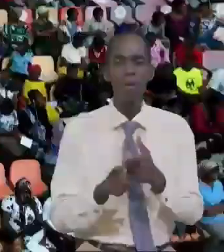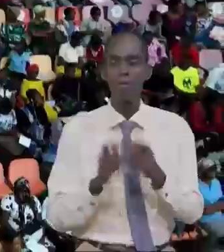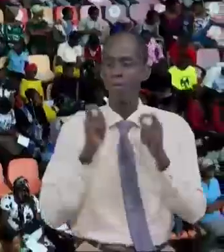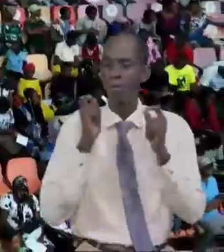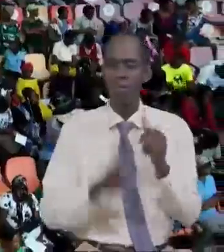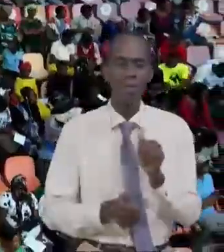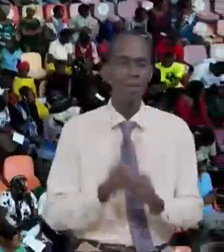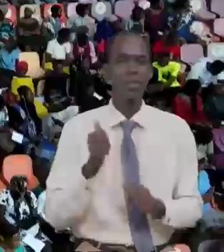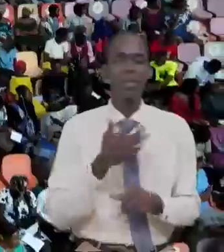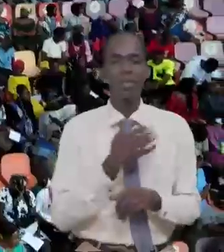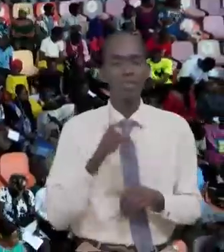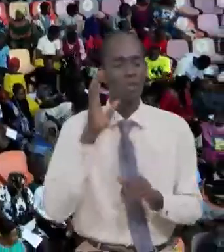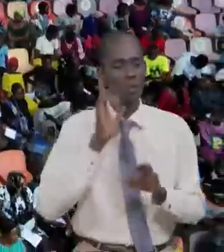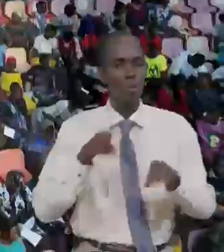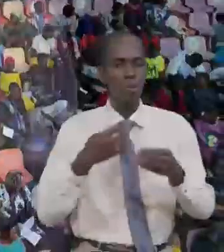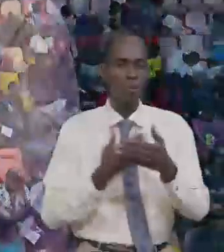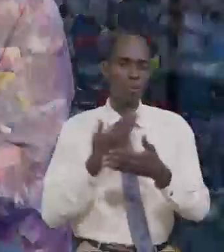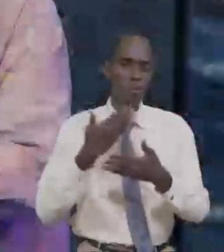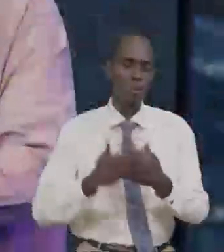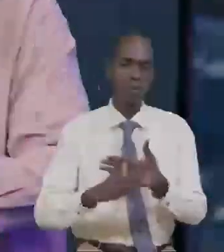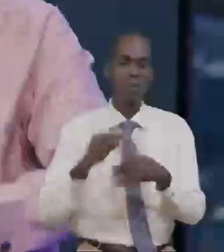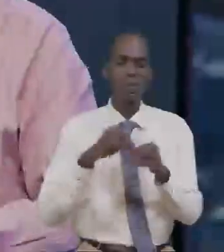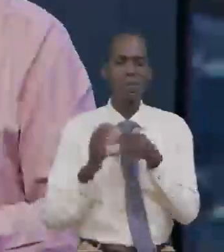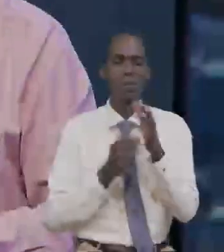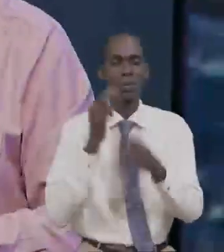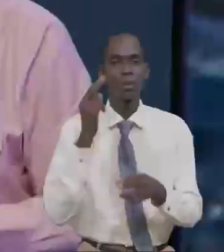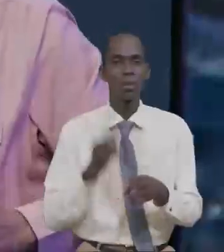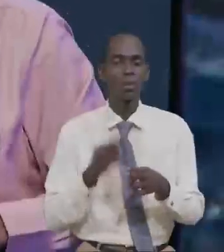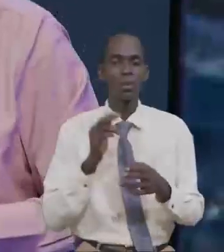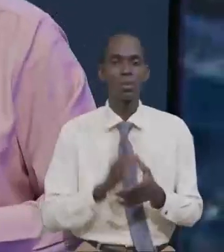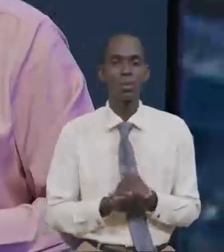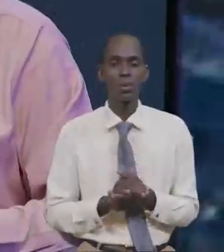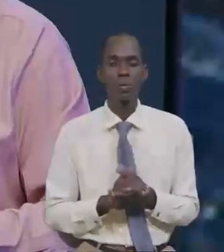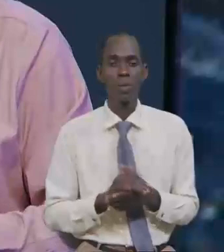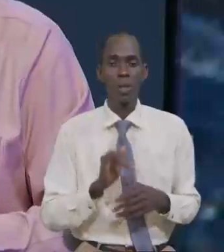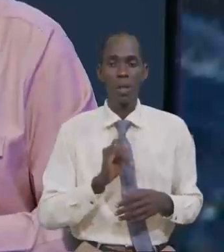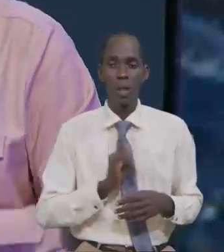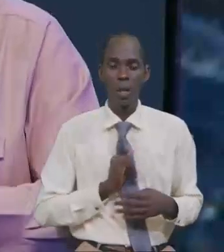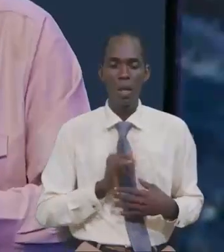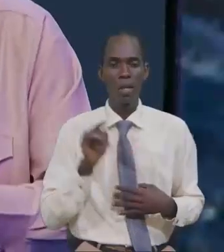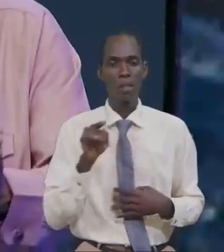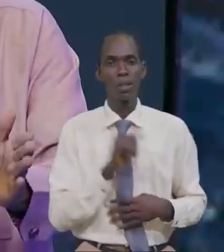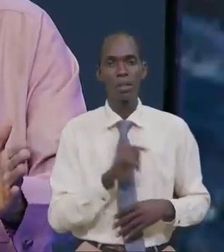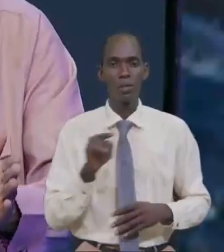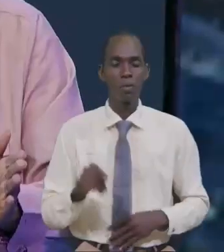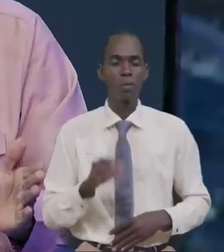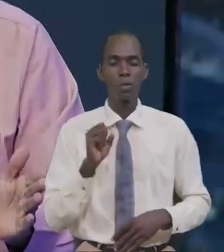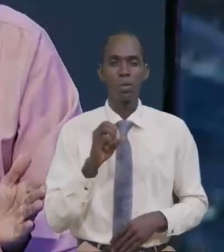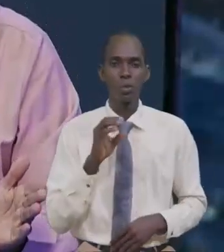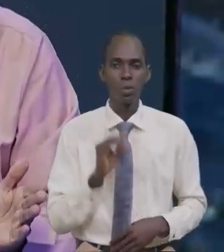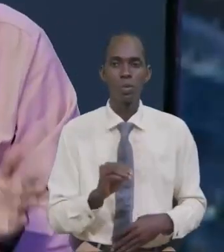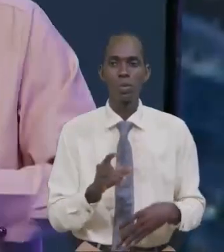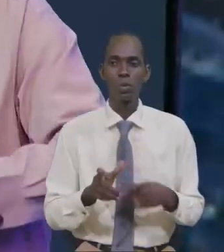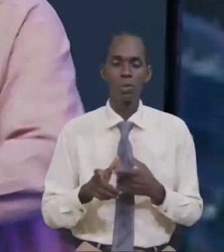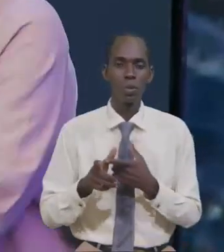therefore so run. Not as uncertainly, not as if I don't know the path